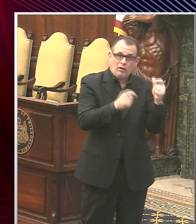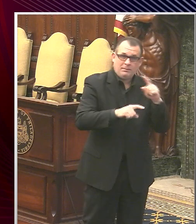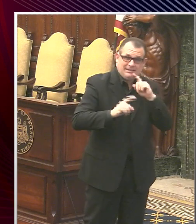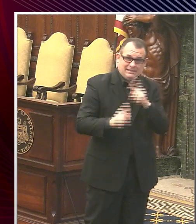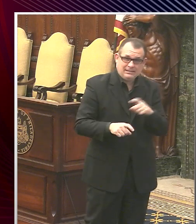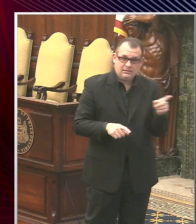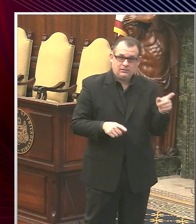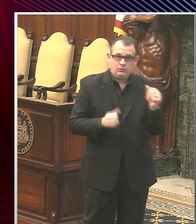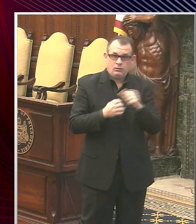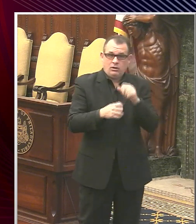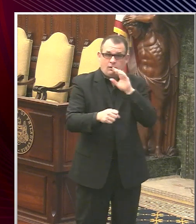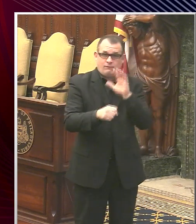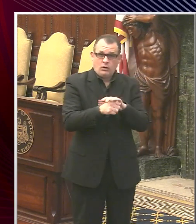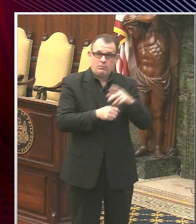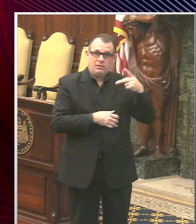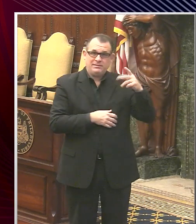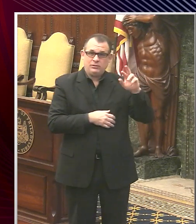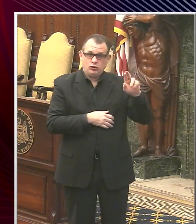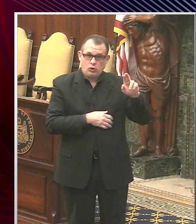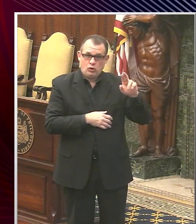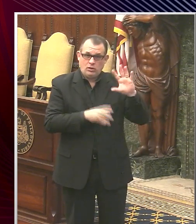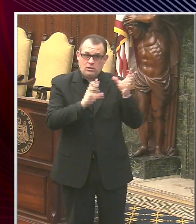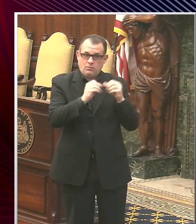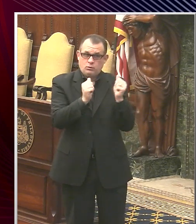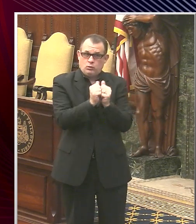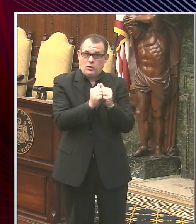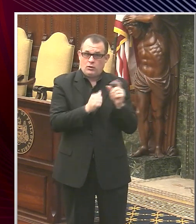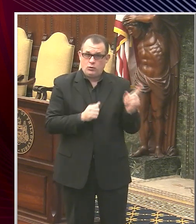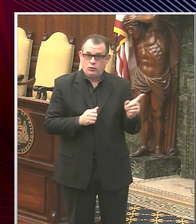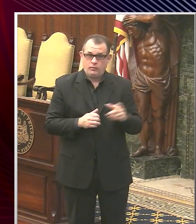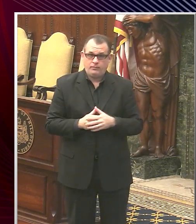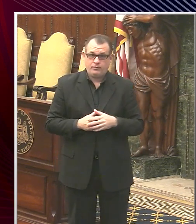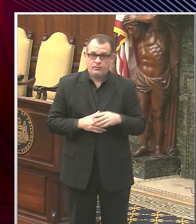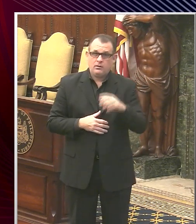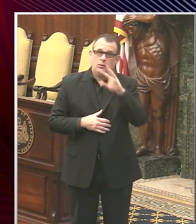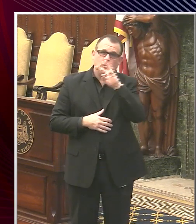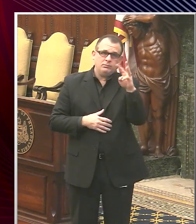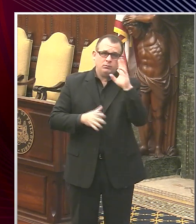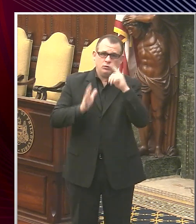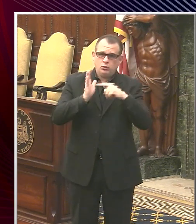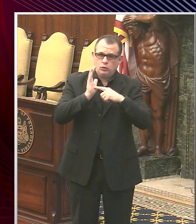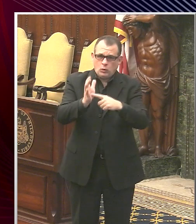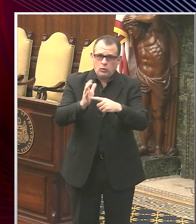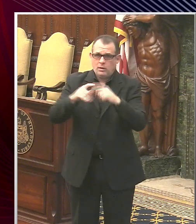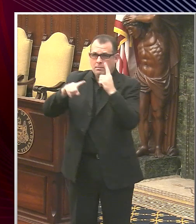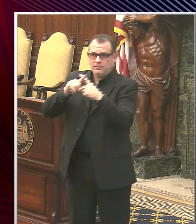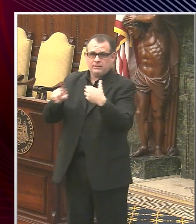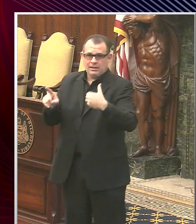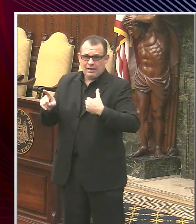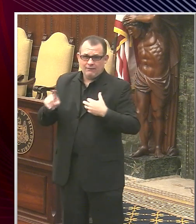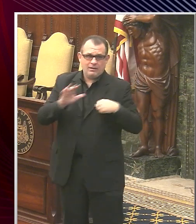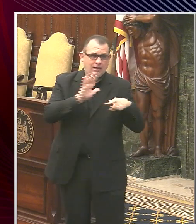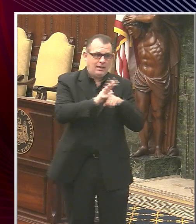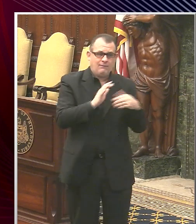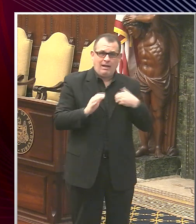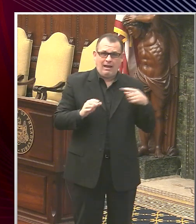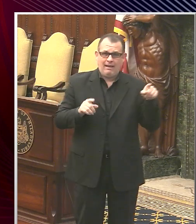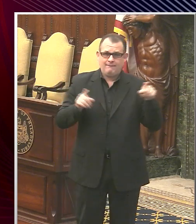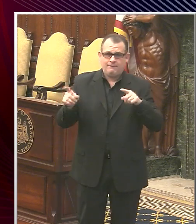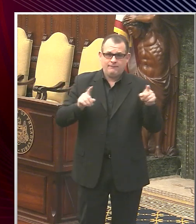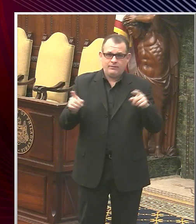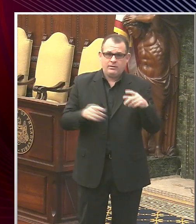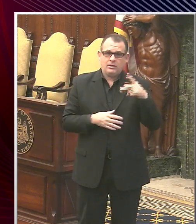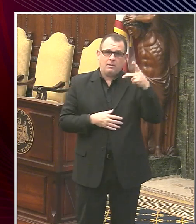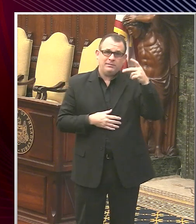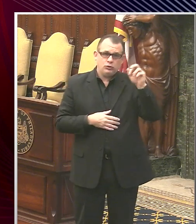PCR tests. We have a graph on our website now which clarifies the number of positives and the number of negatives for both the PCR tests and the